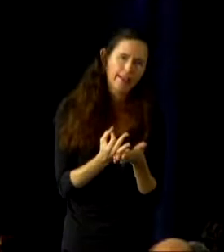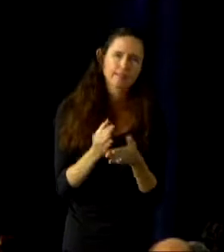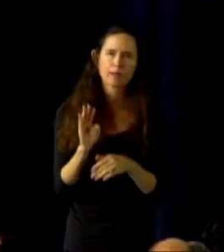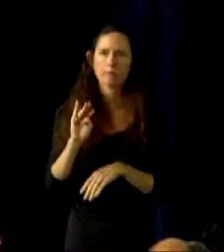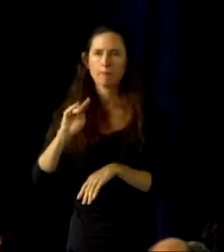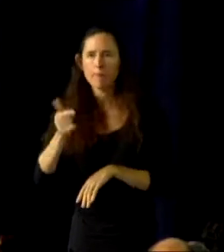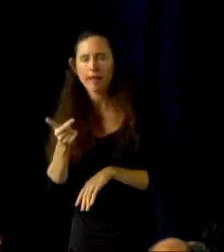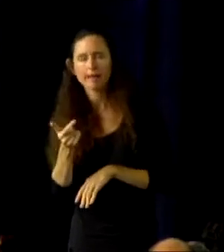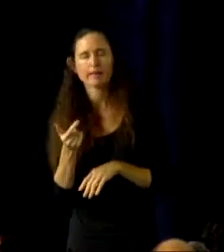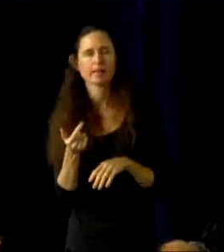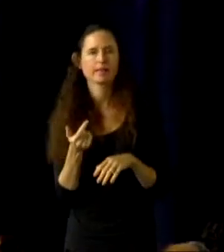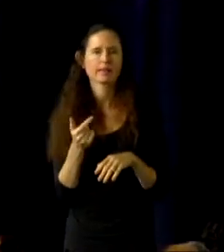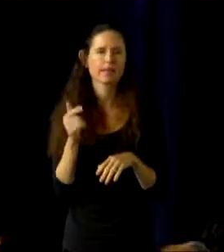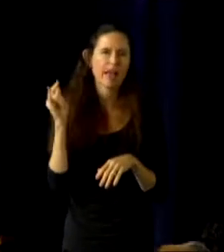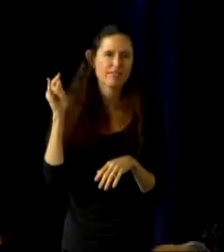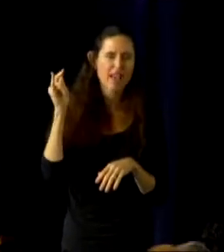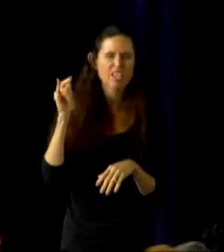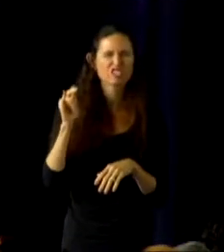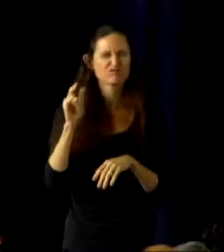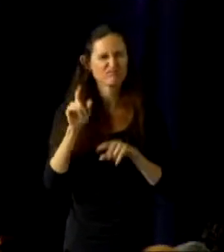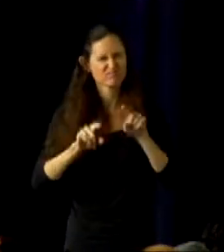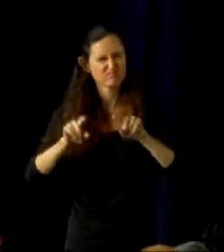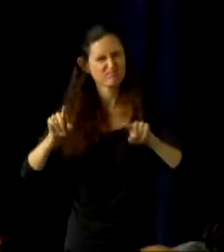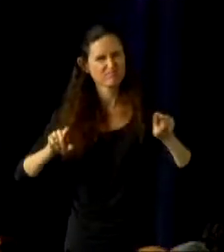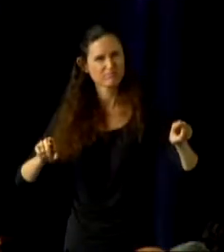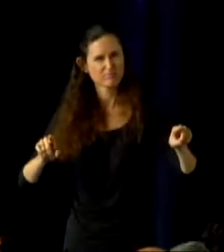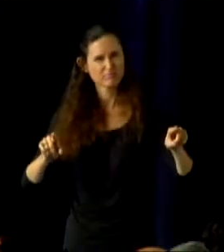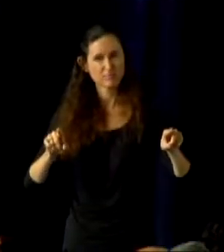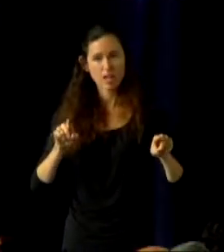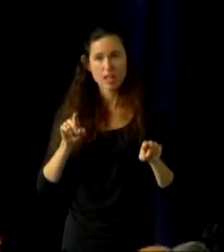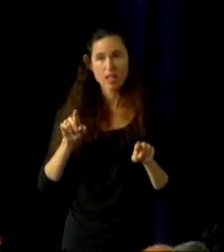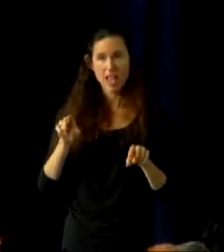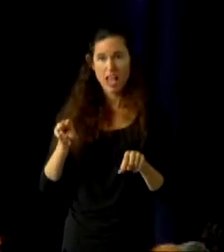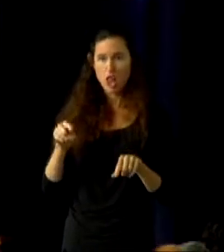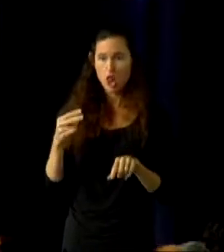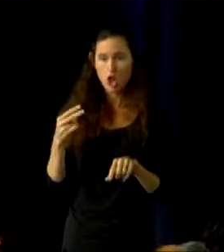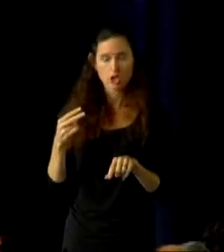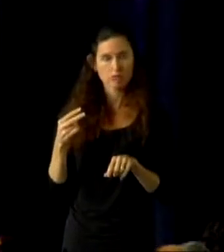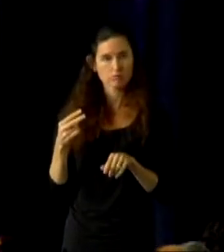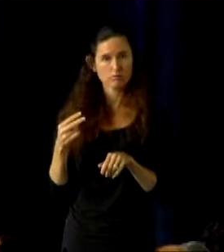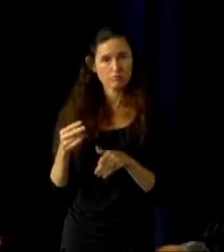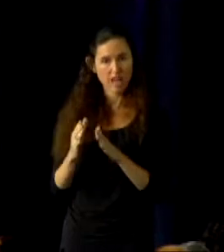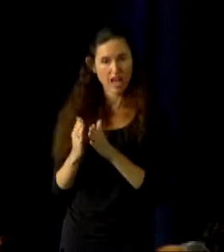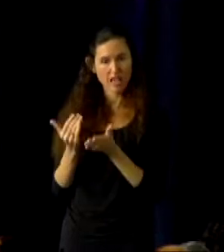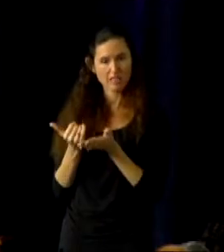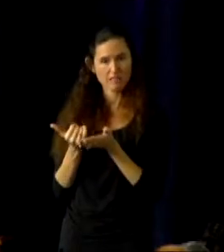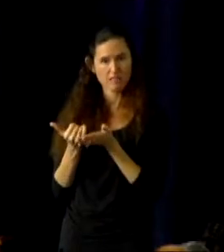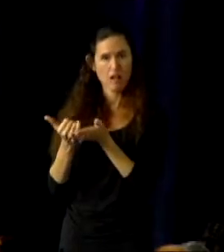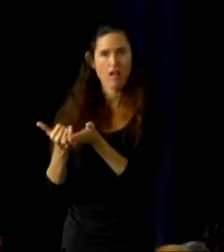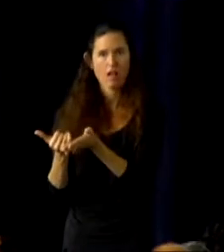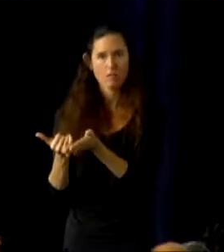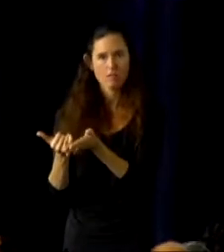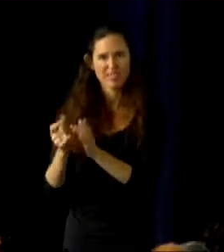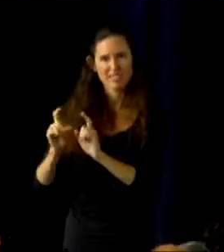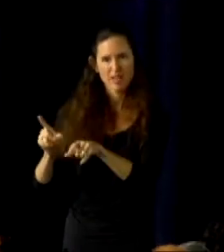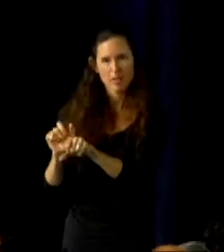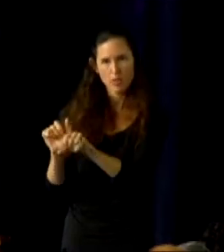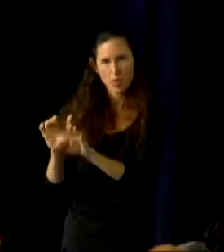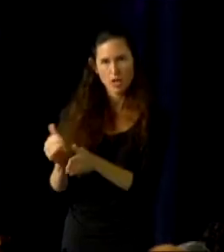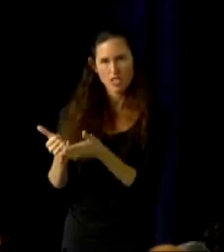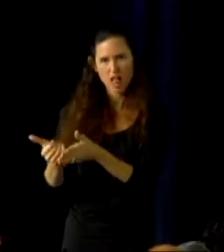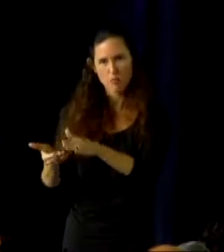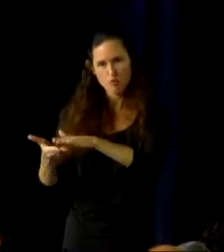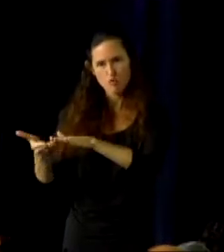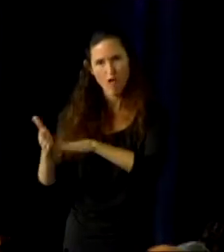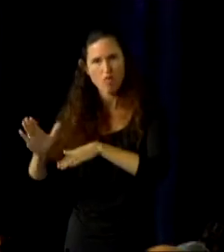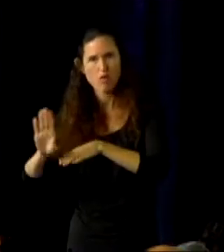or aviation or logistics. They are looking to us to help provide for them the workers to run their businesses, which